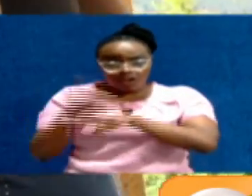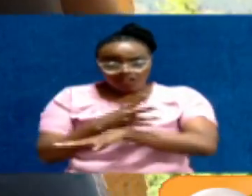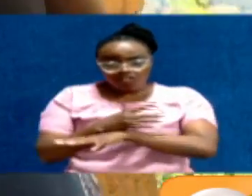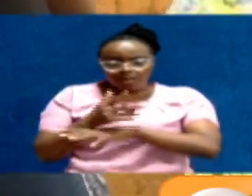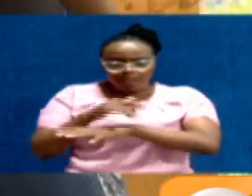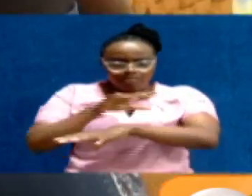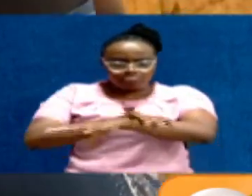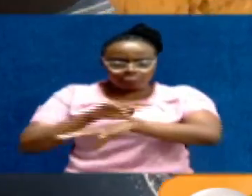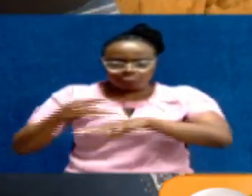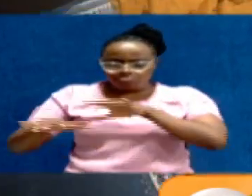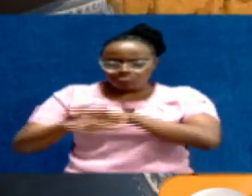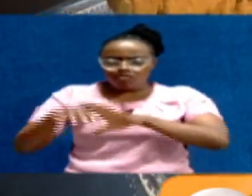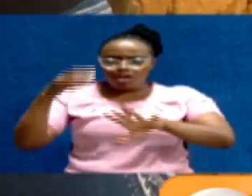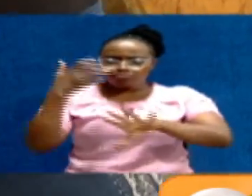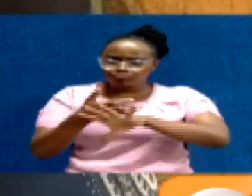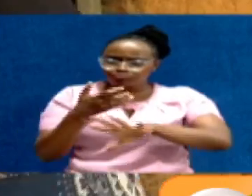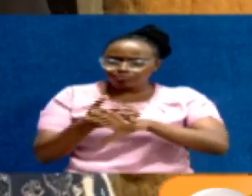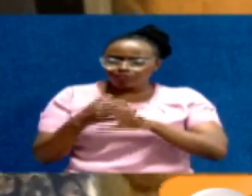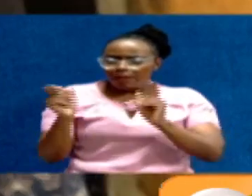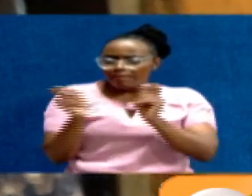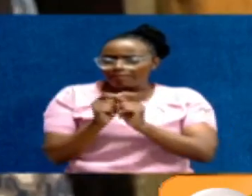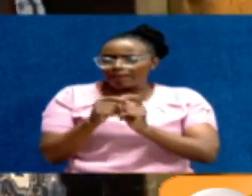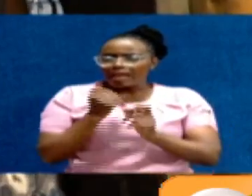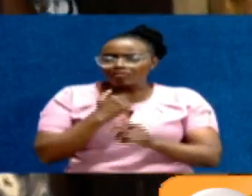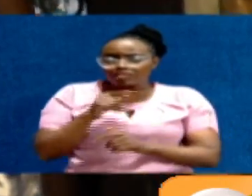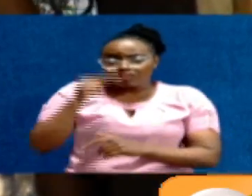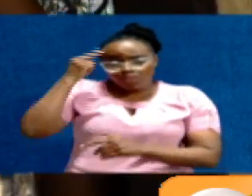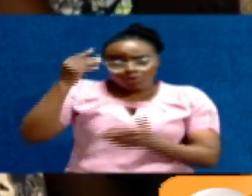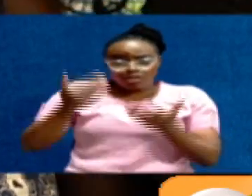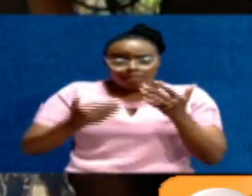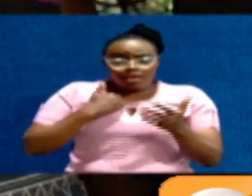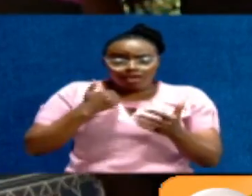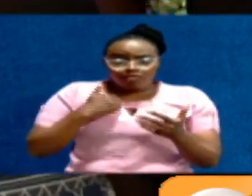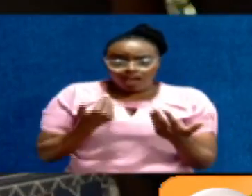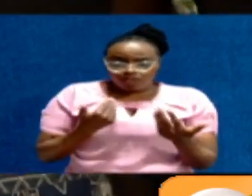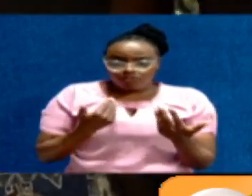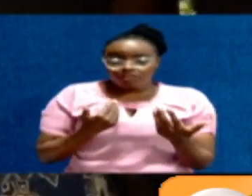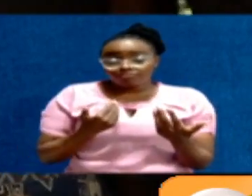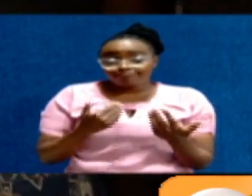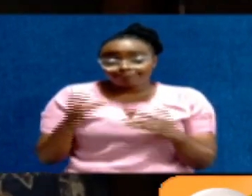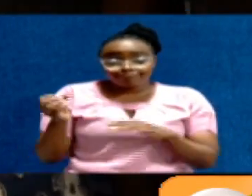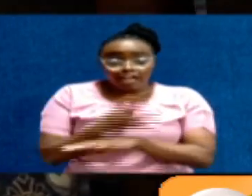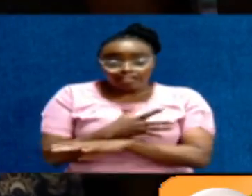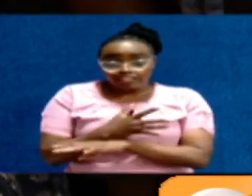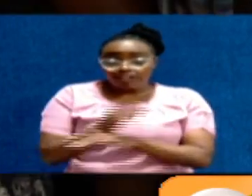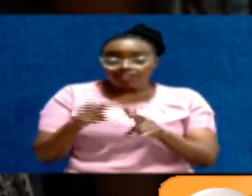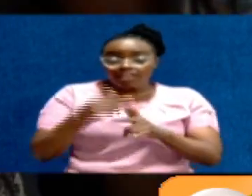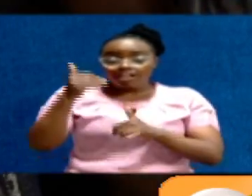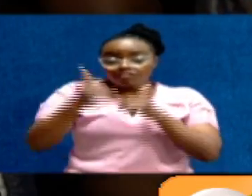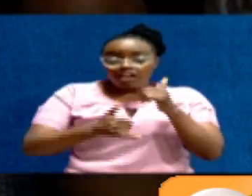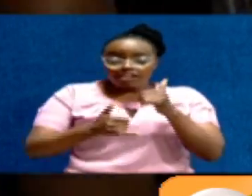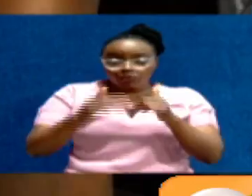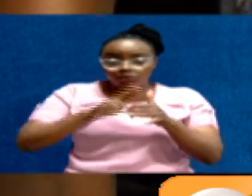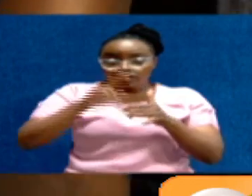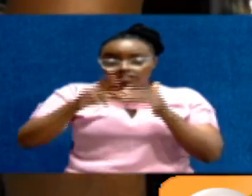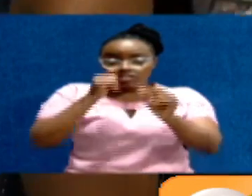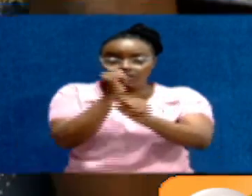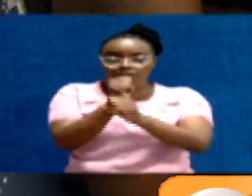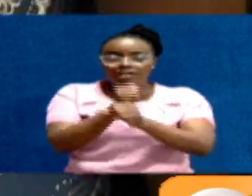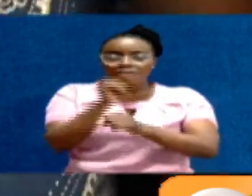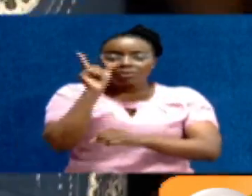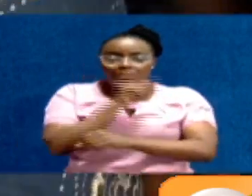Her muscles and bones were in so much pain, they thought she might have osteosarcoma. Eventually, a final test was